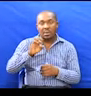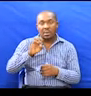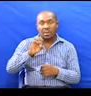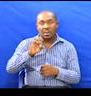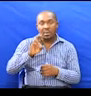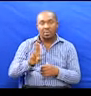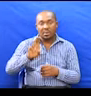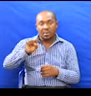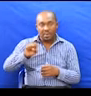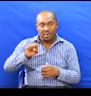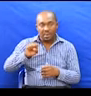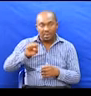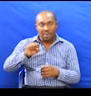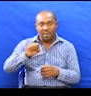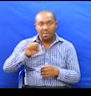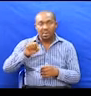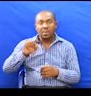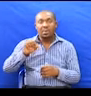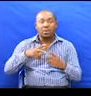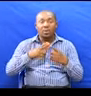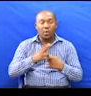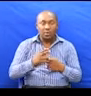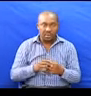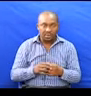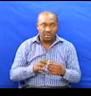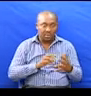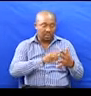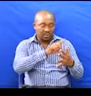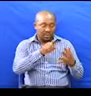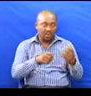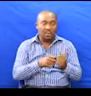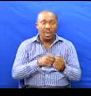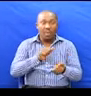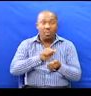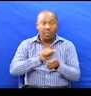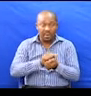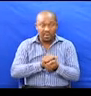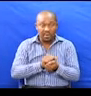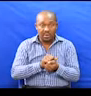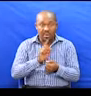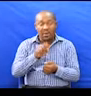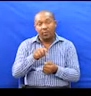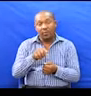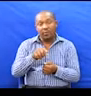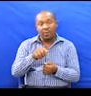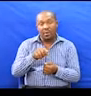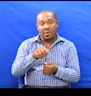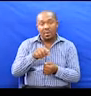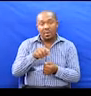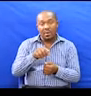So these are the 5 properties of protein. First, they are amphoteric.